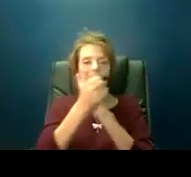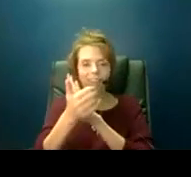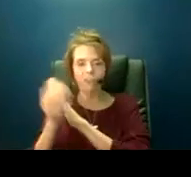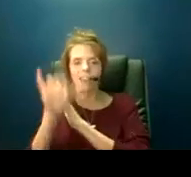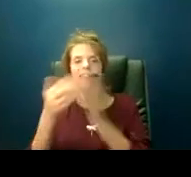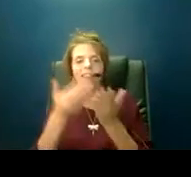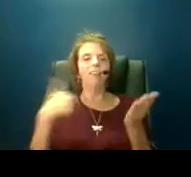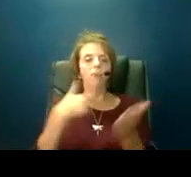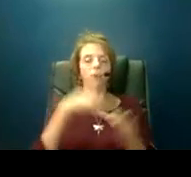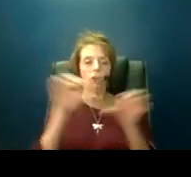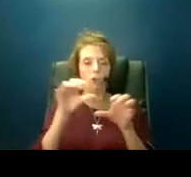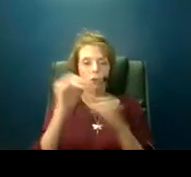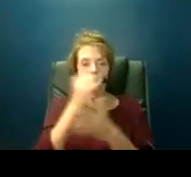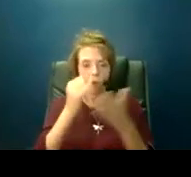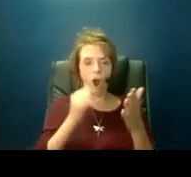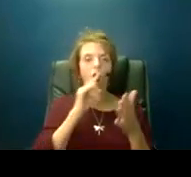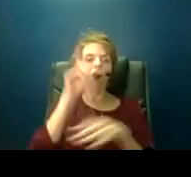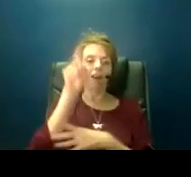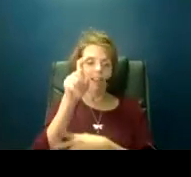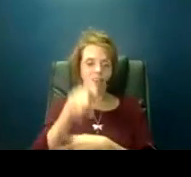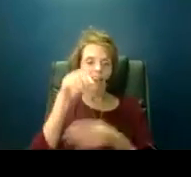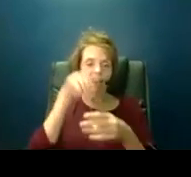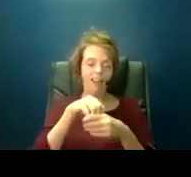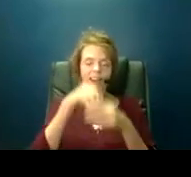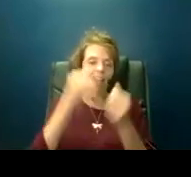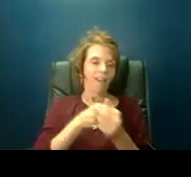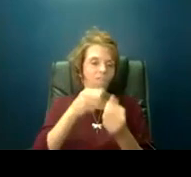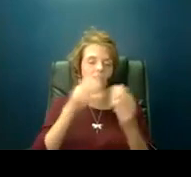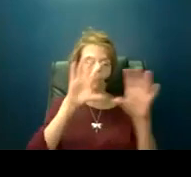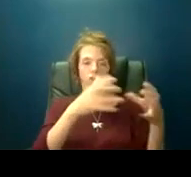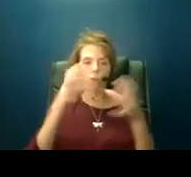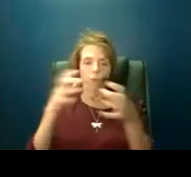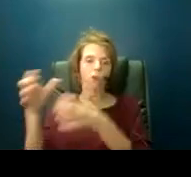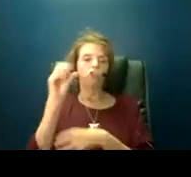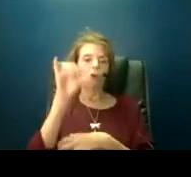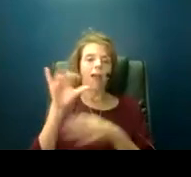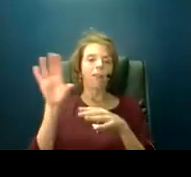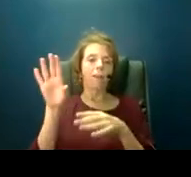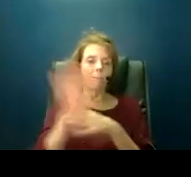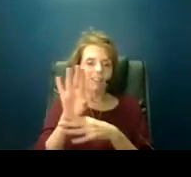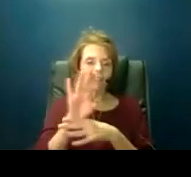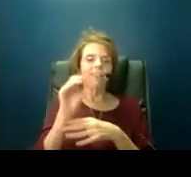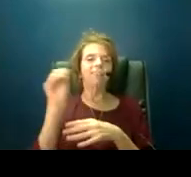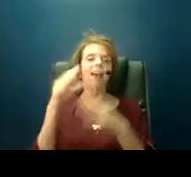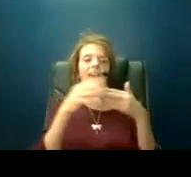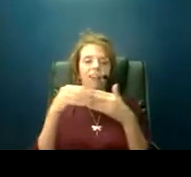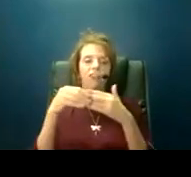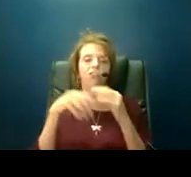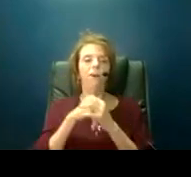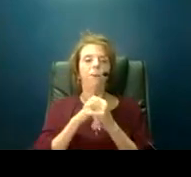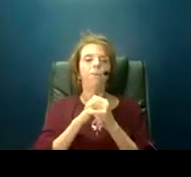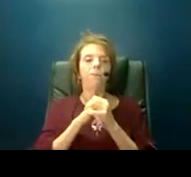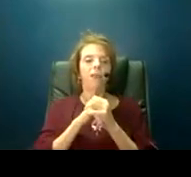as artists are needed in every sector. So the business sector, and leadership, and